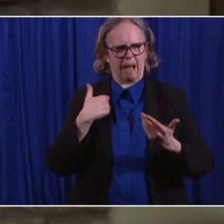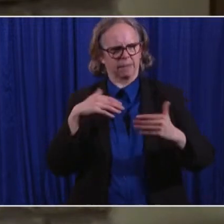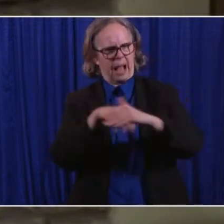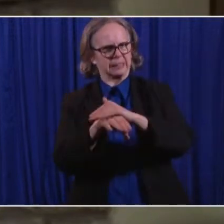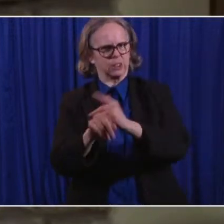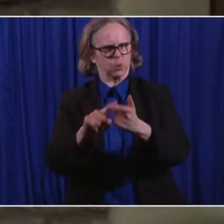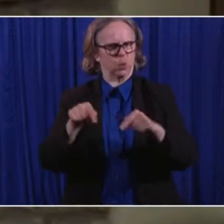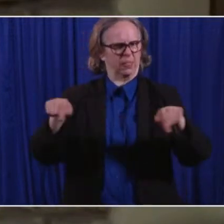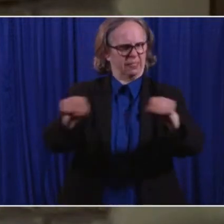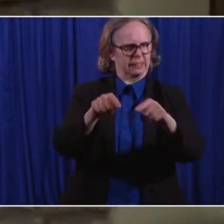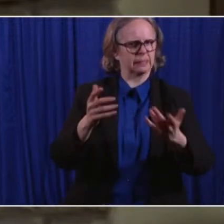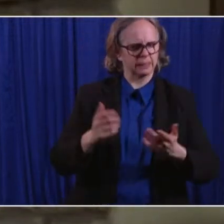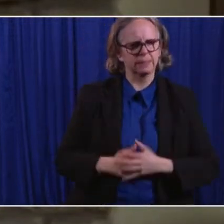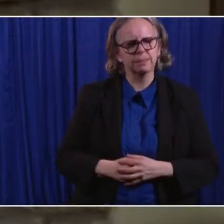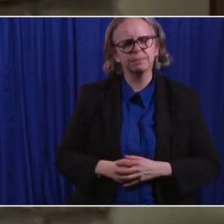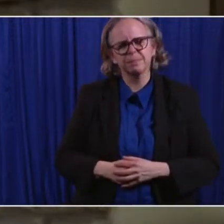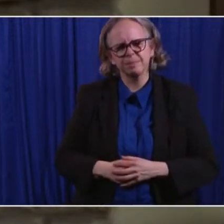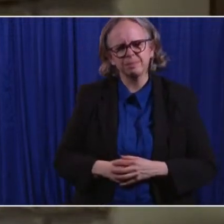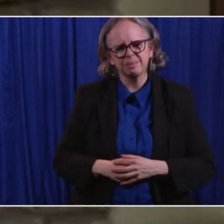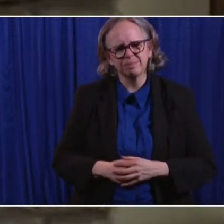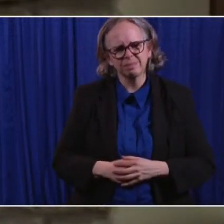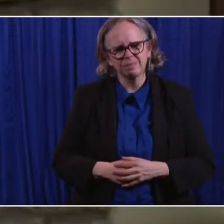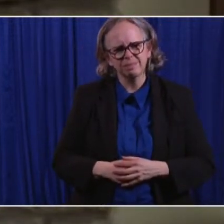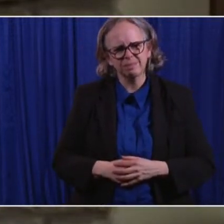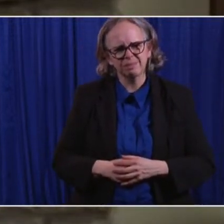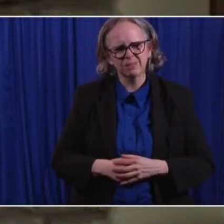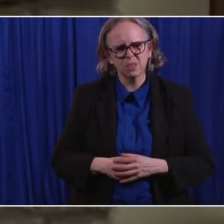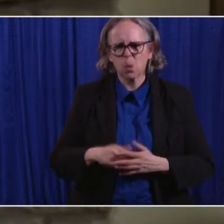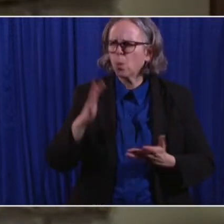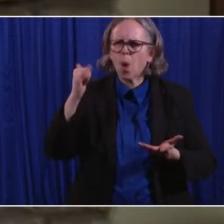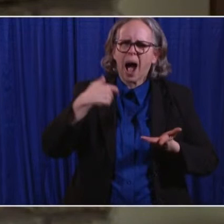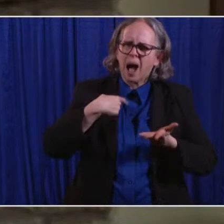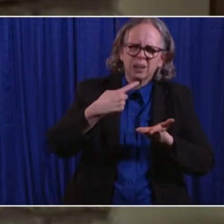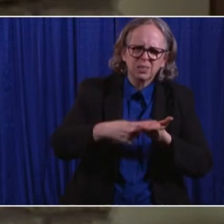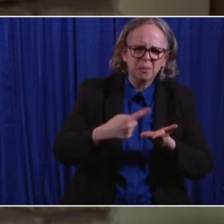talking, and the reason I requested some time with them, is to talk about hazing.